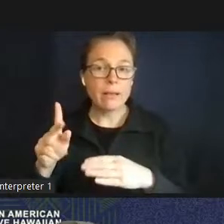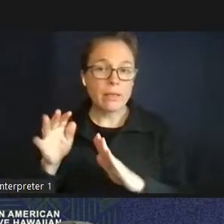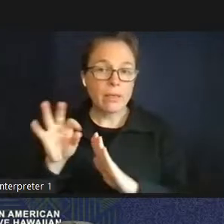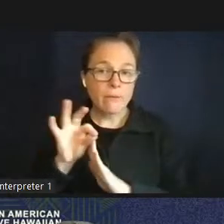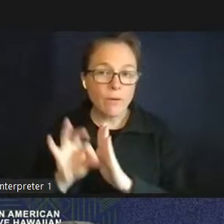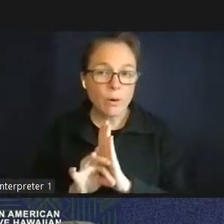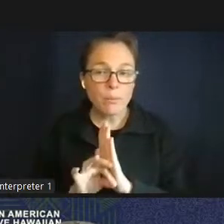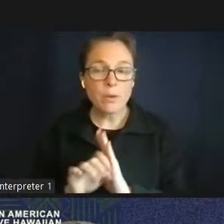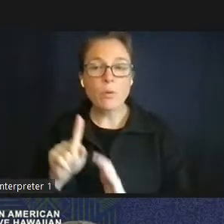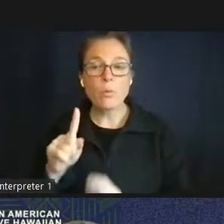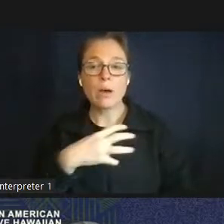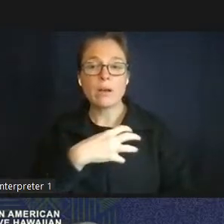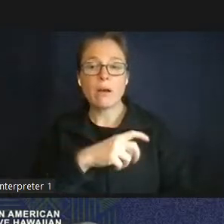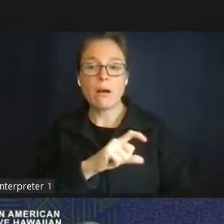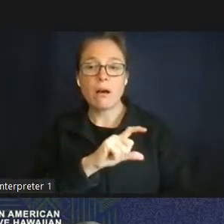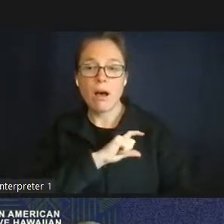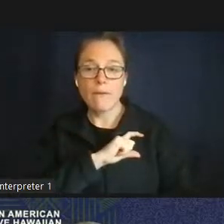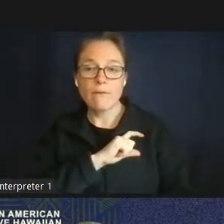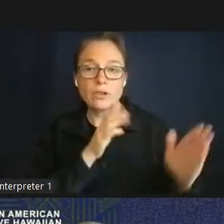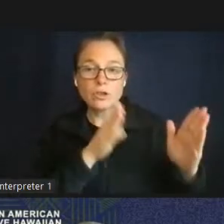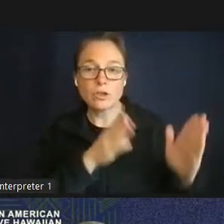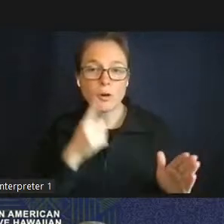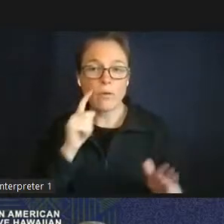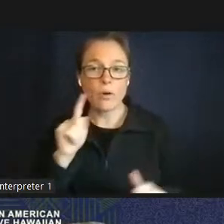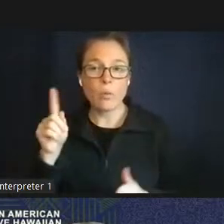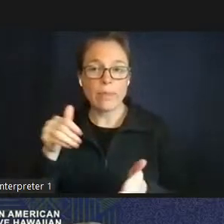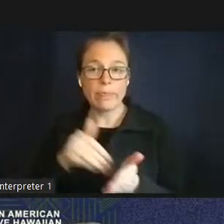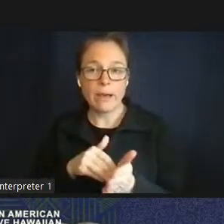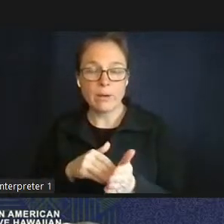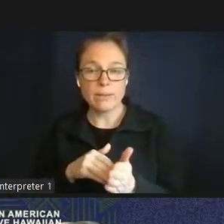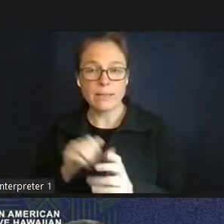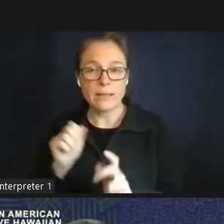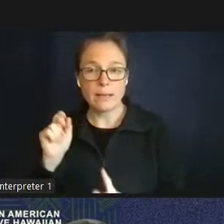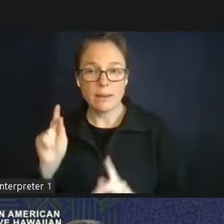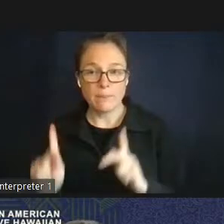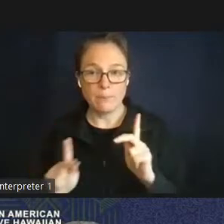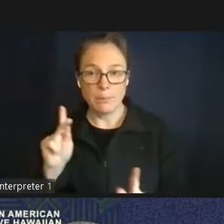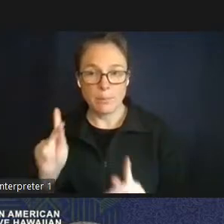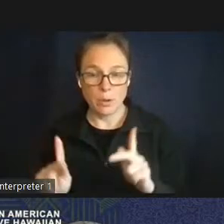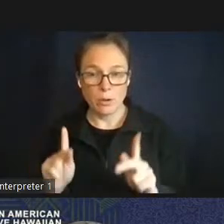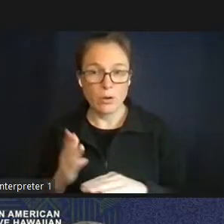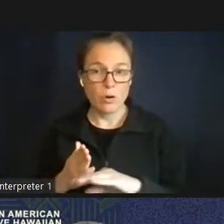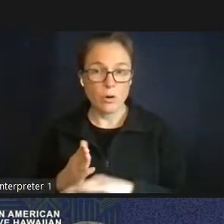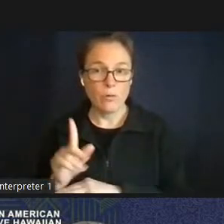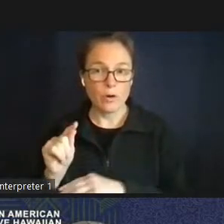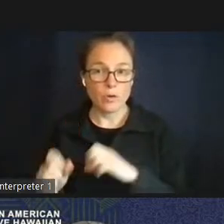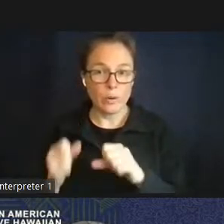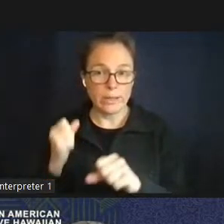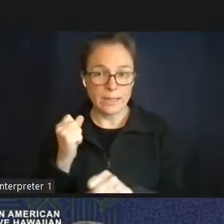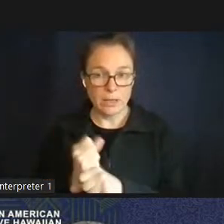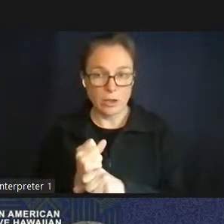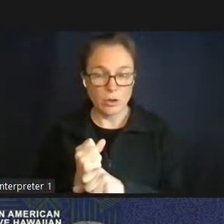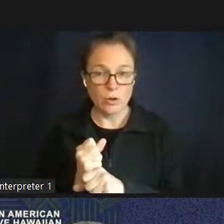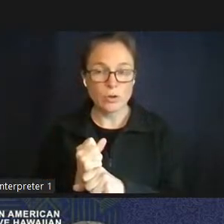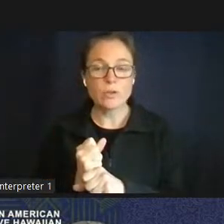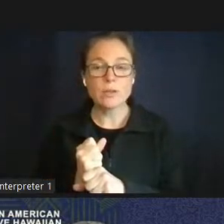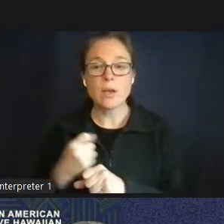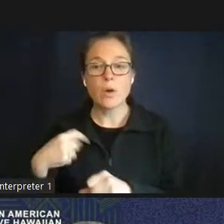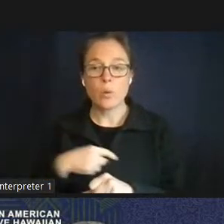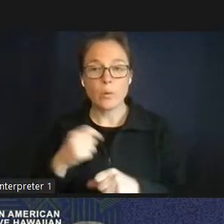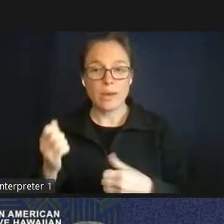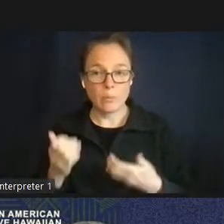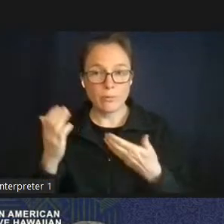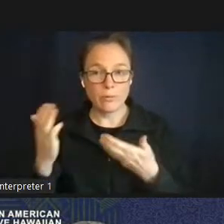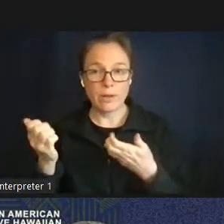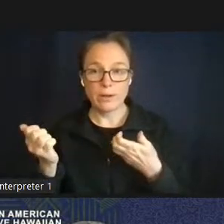1,000 residents. For over 20 years, the general fund and the public safety local option levy have provided a service